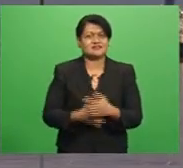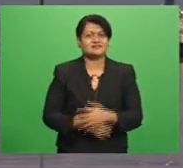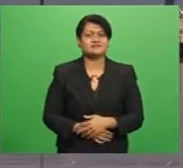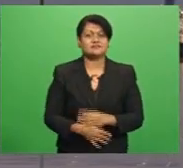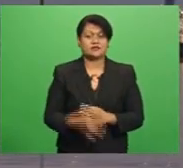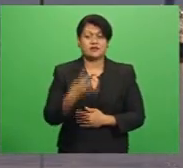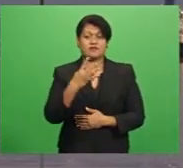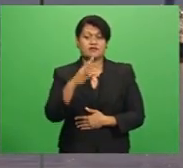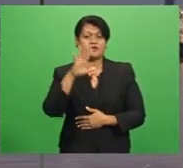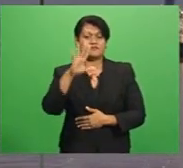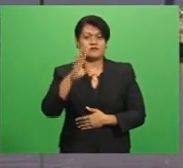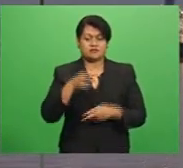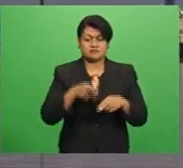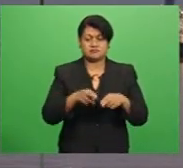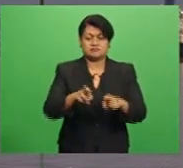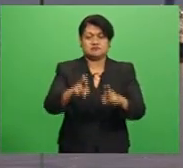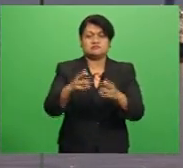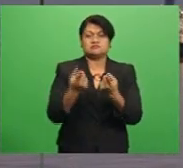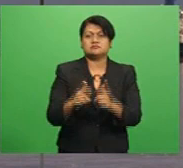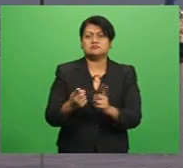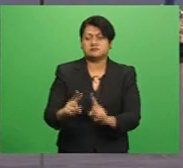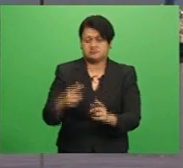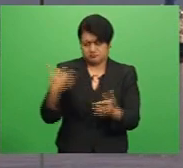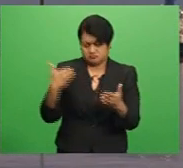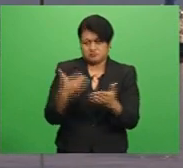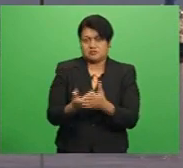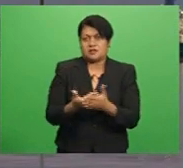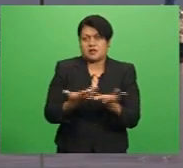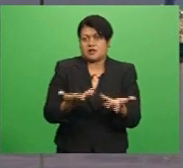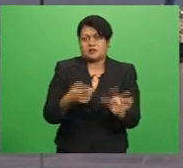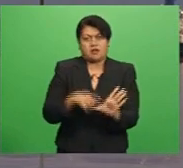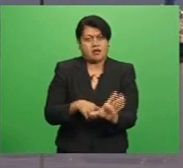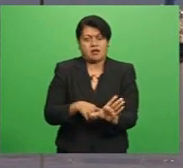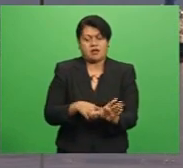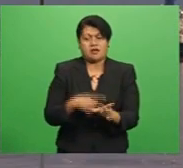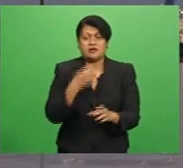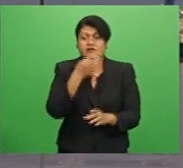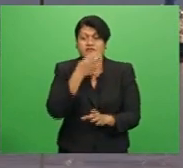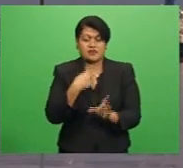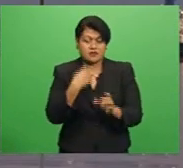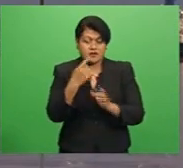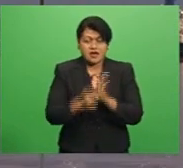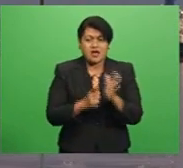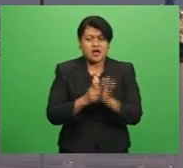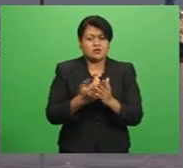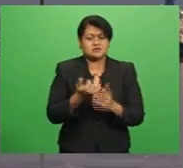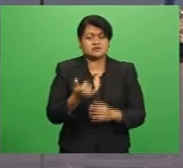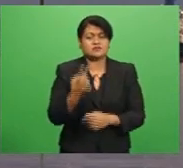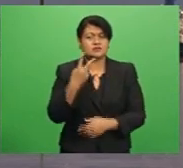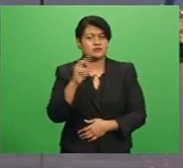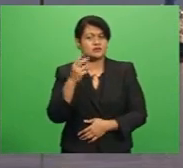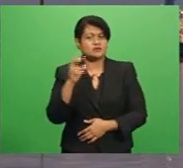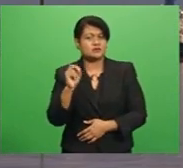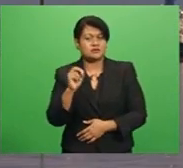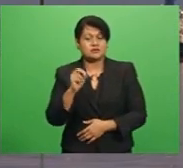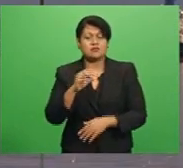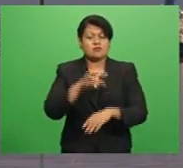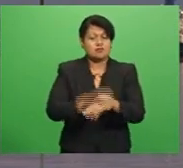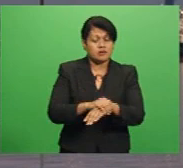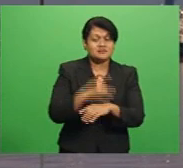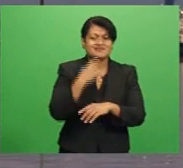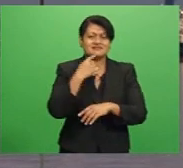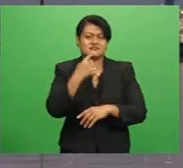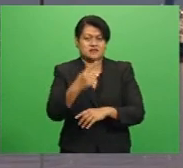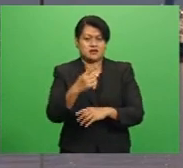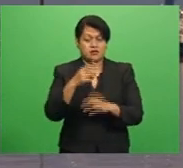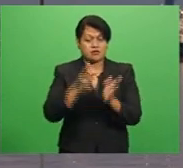45 road fatalities have been recorded so far this year. With just a few hours left for 2020, the Fiji Police Force says November and